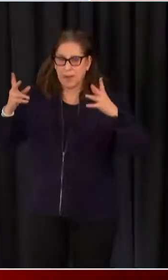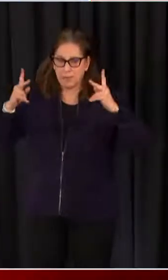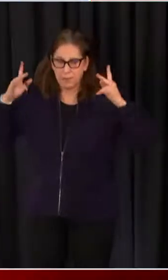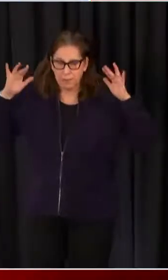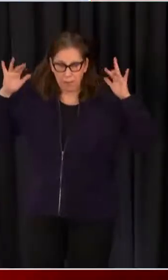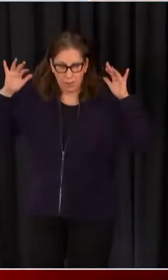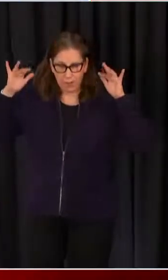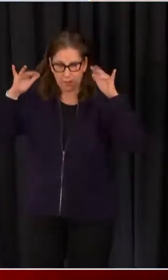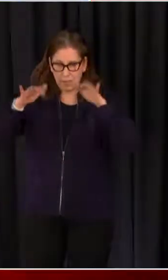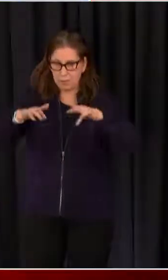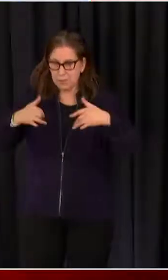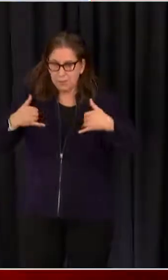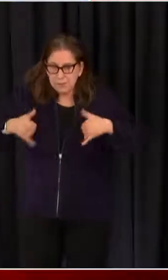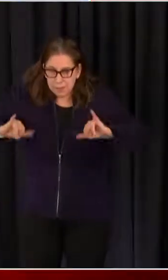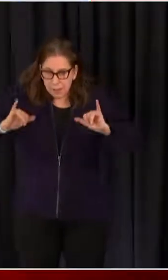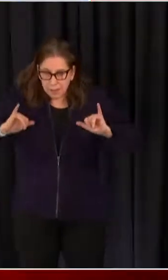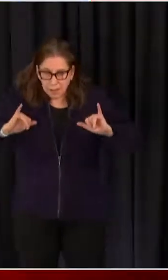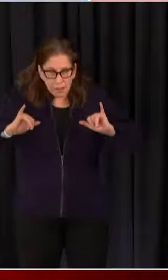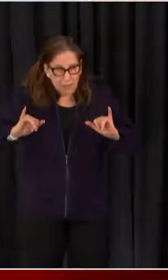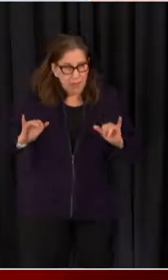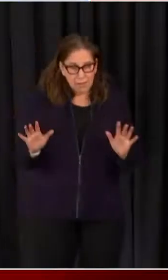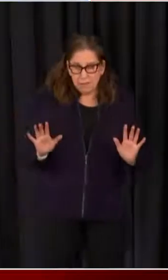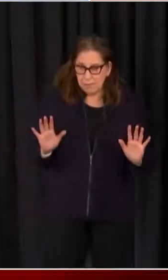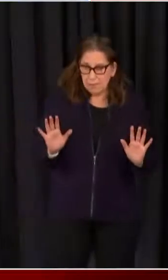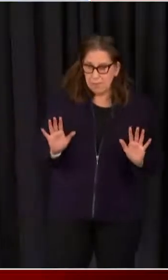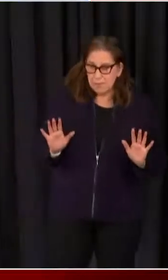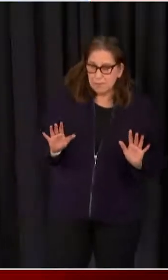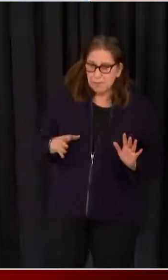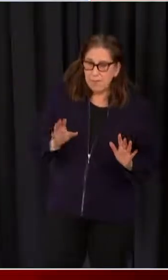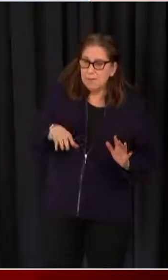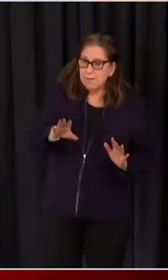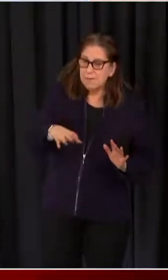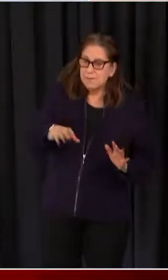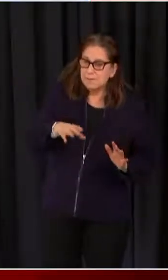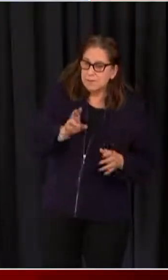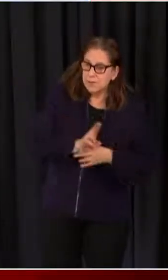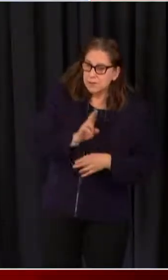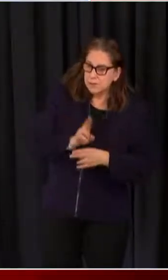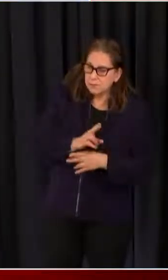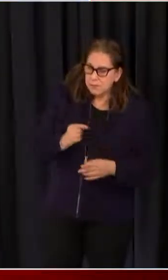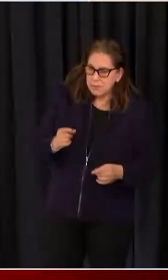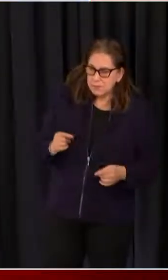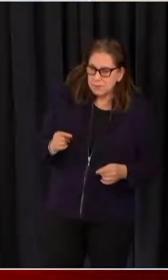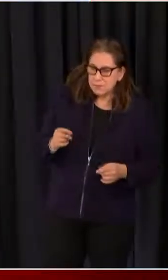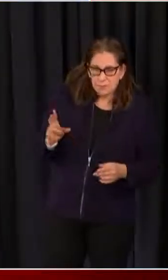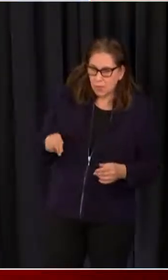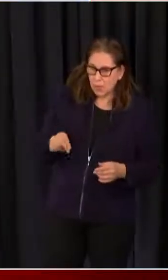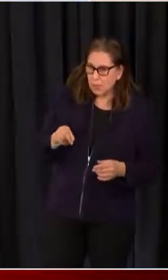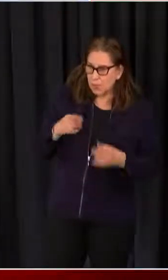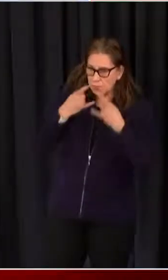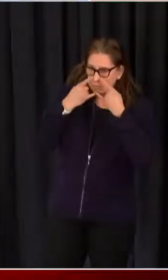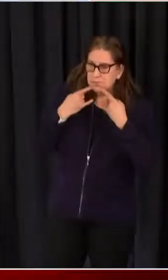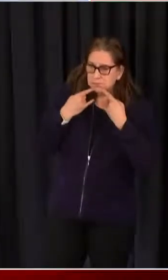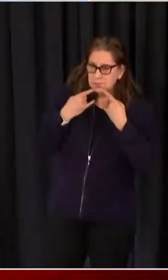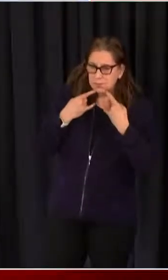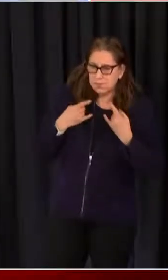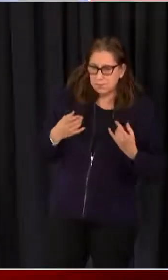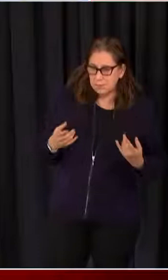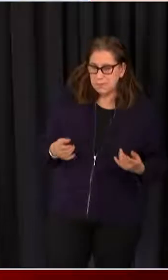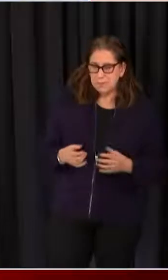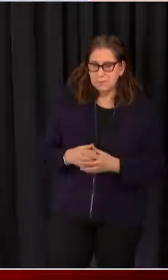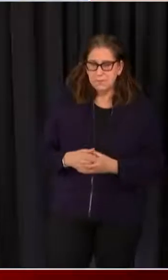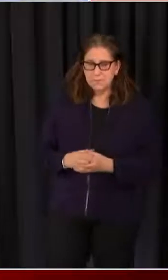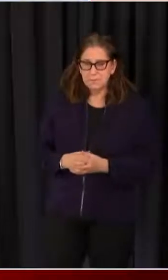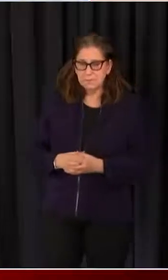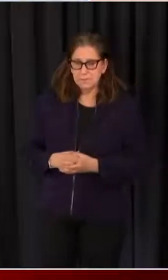sudden appropriate, we need to make sure we're distinguishing between what happens in a small indoor space with a